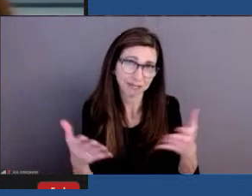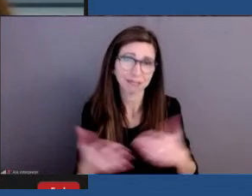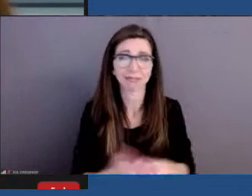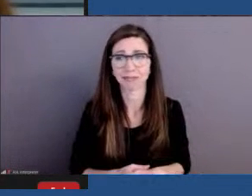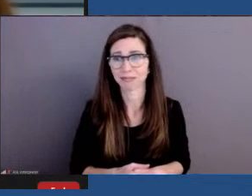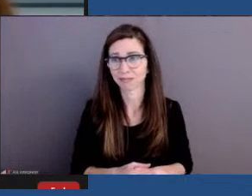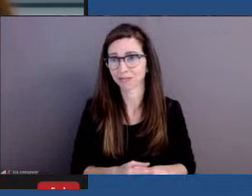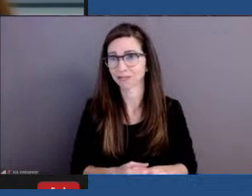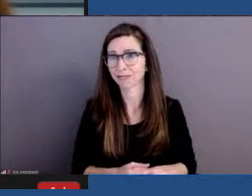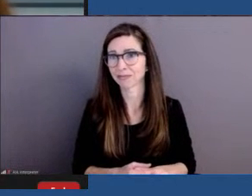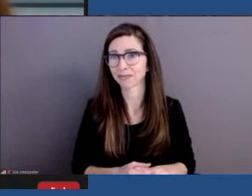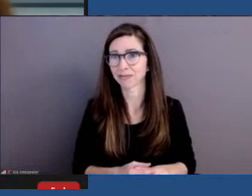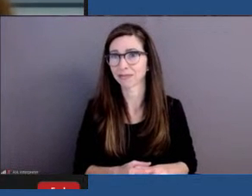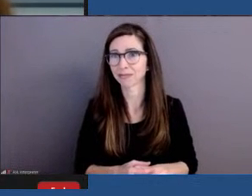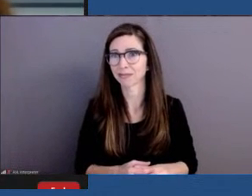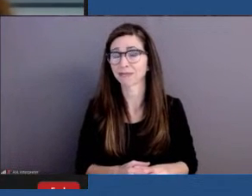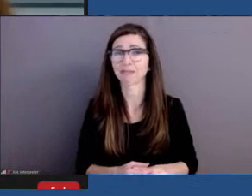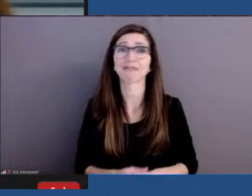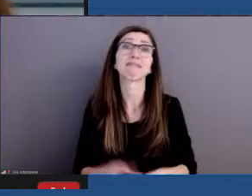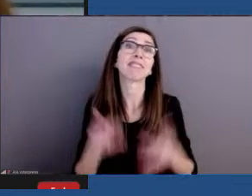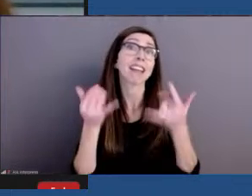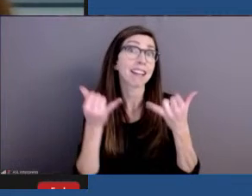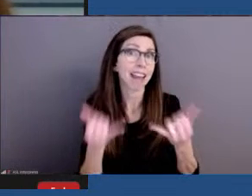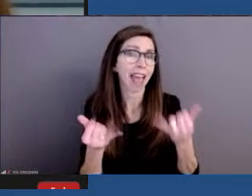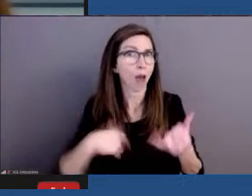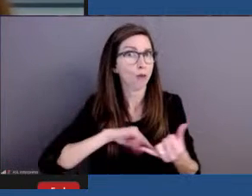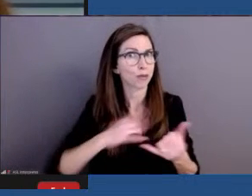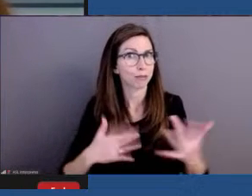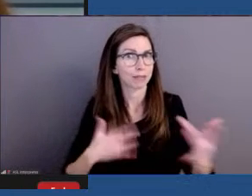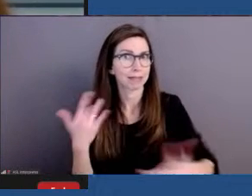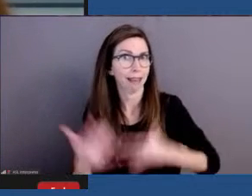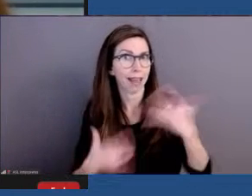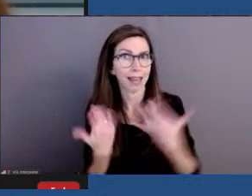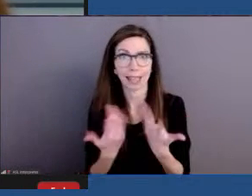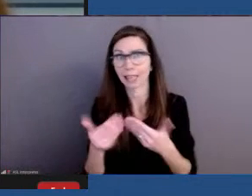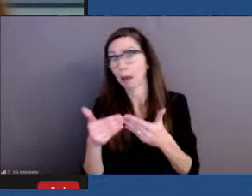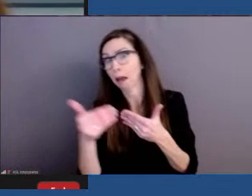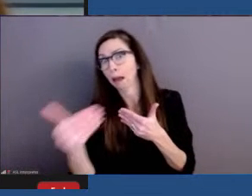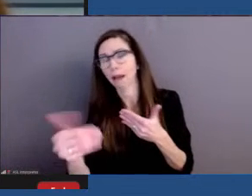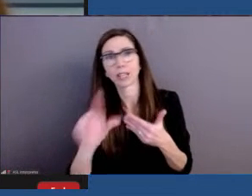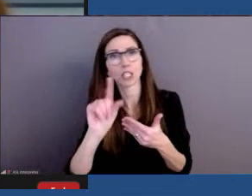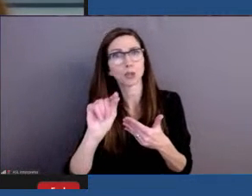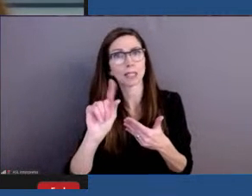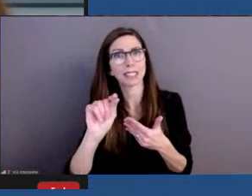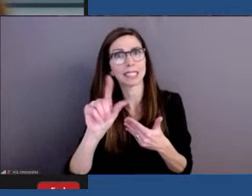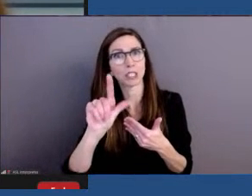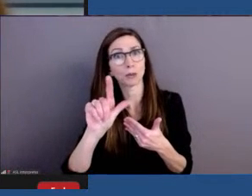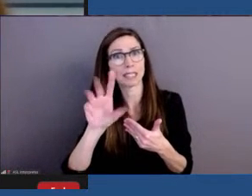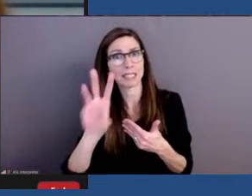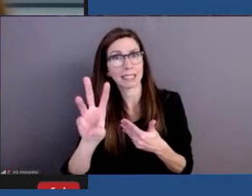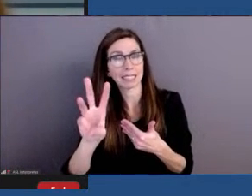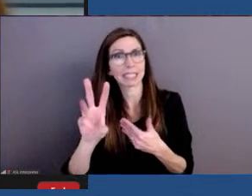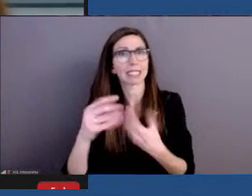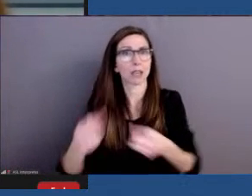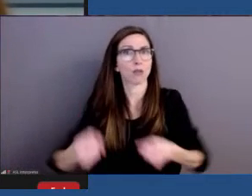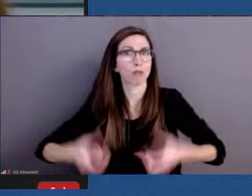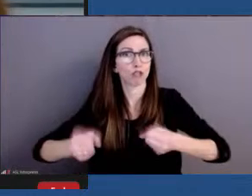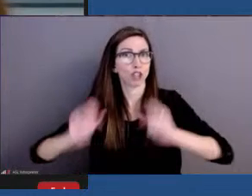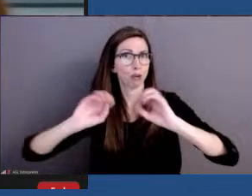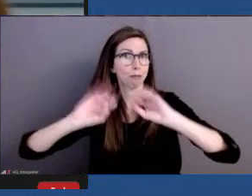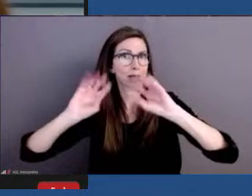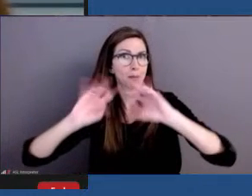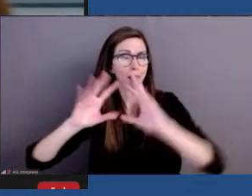Thank you. We're very excited about the 2026 World Wheelchair Basketball Championship. This is great